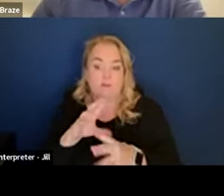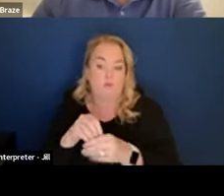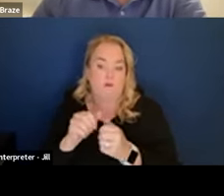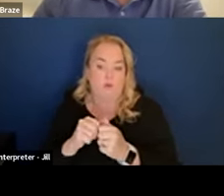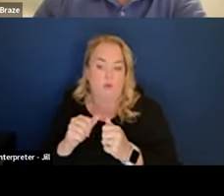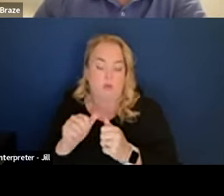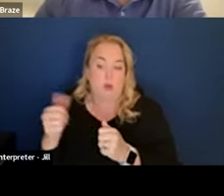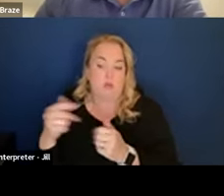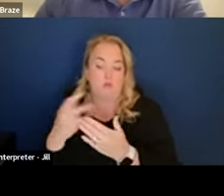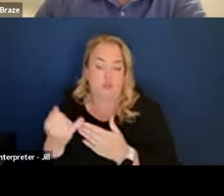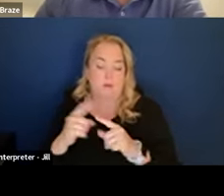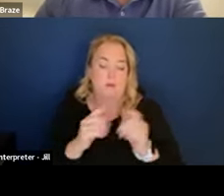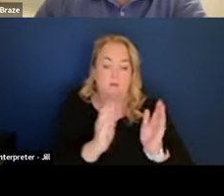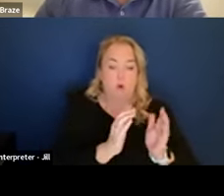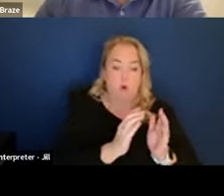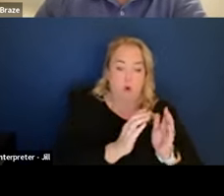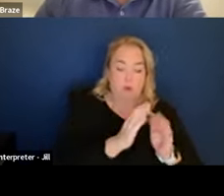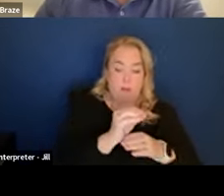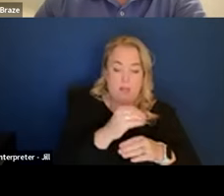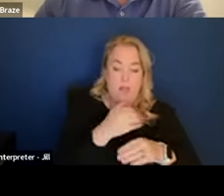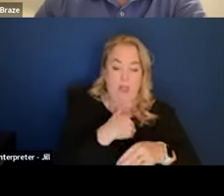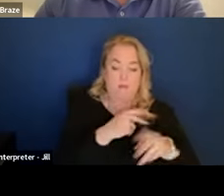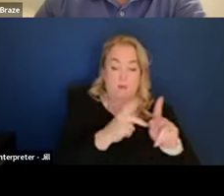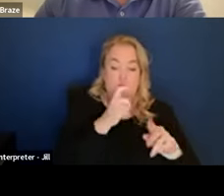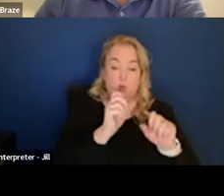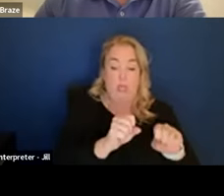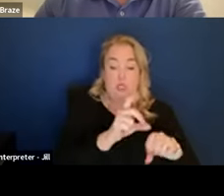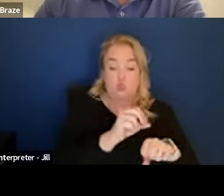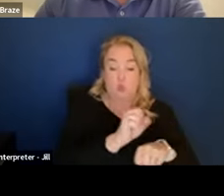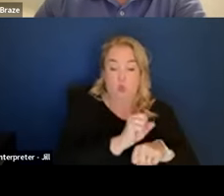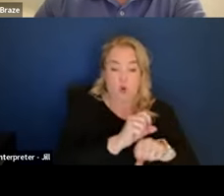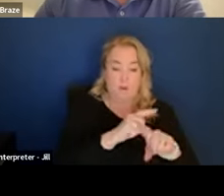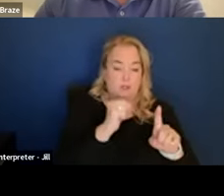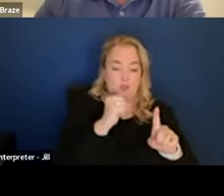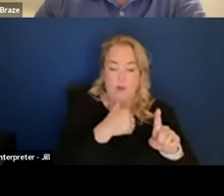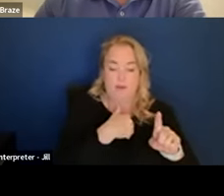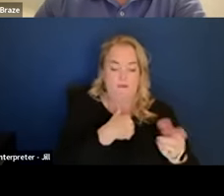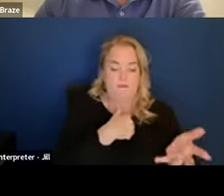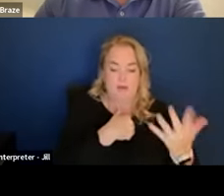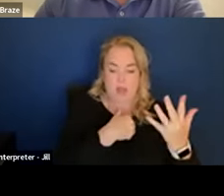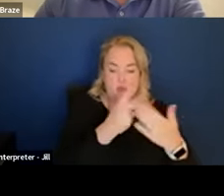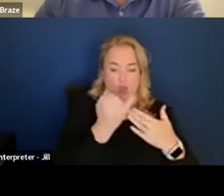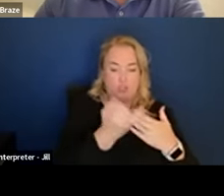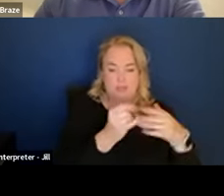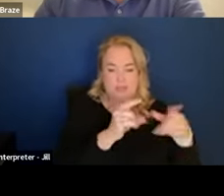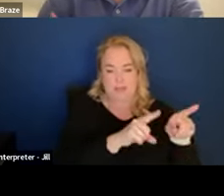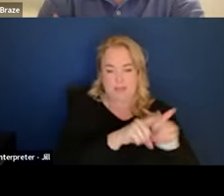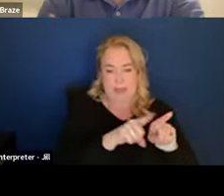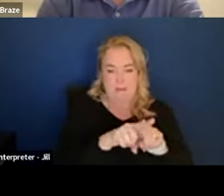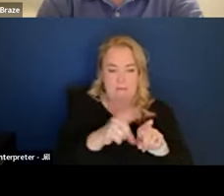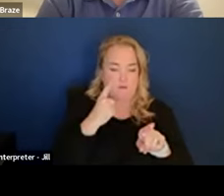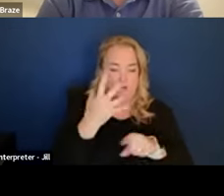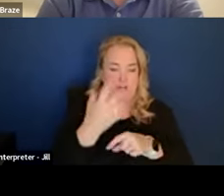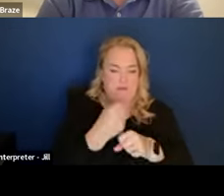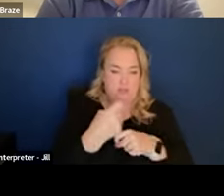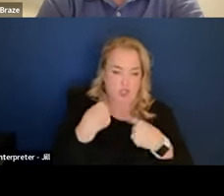smaller company may have the people available that could do the work, but they don't have five projects just like that one in the last